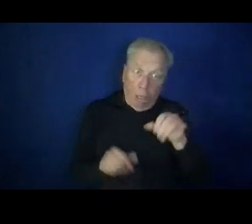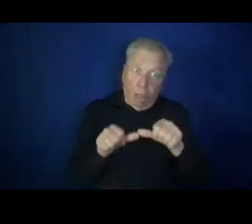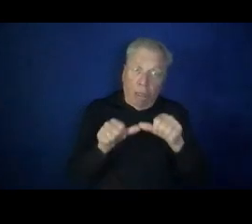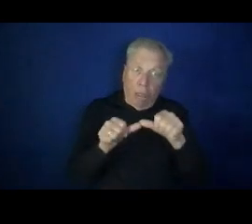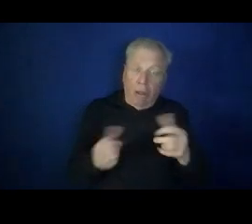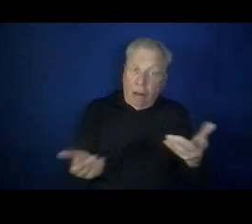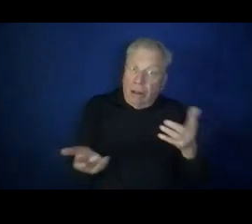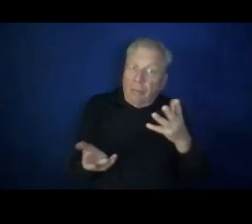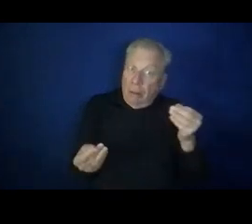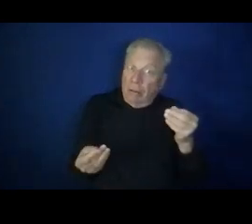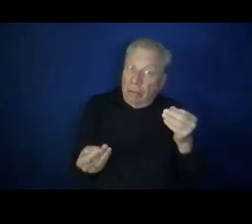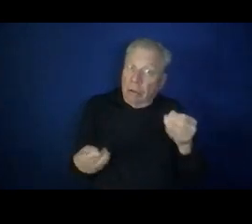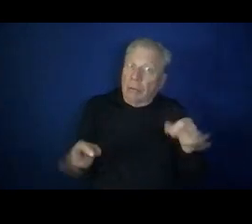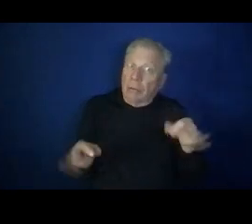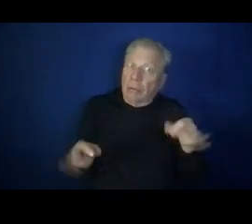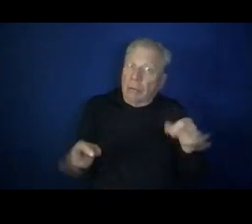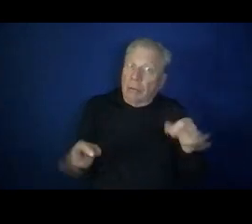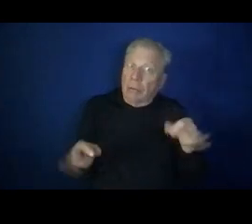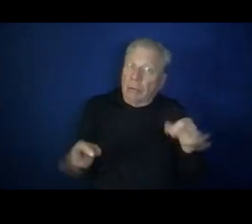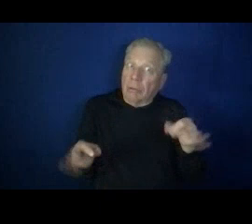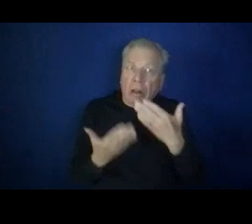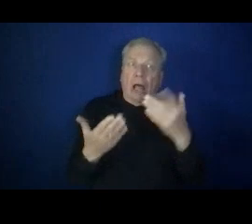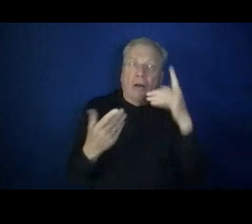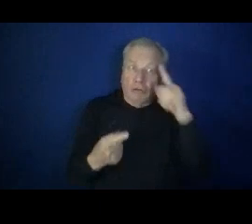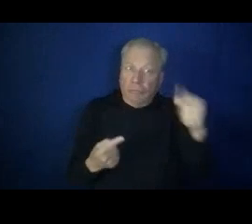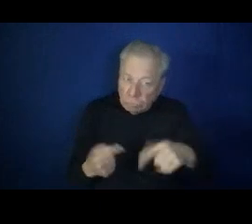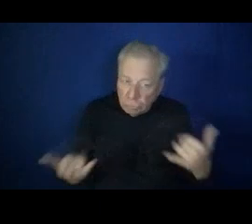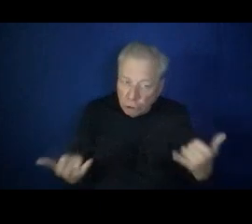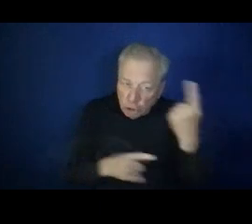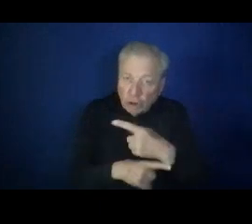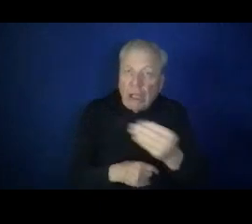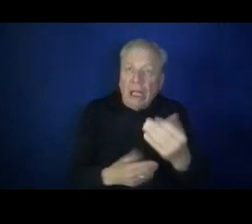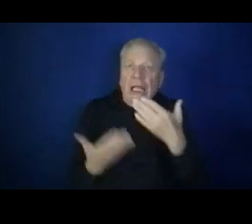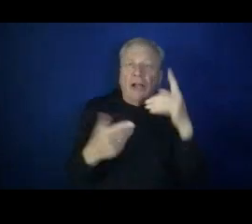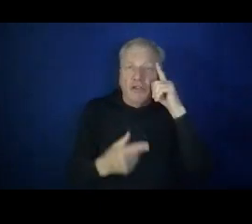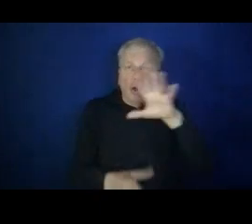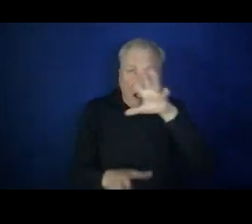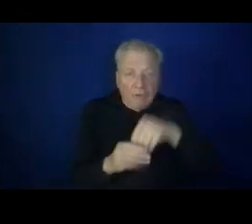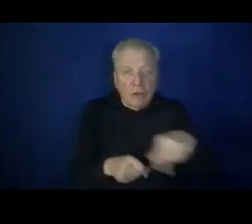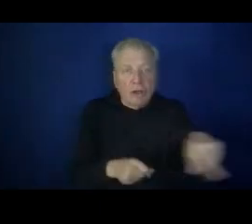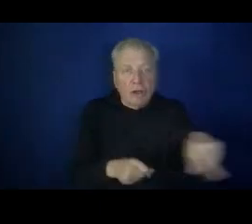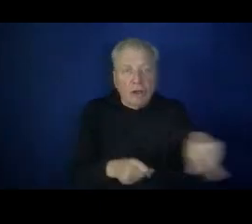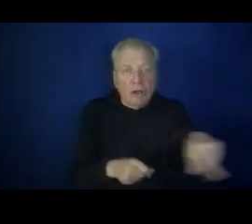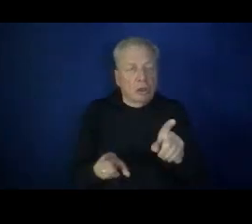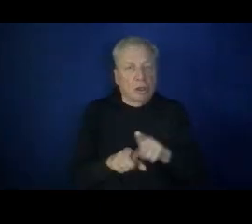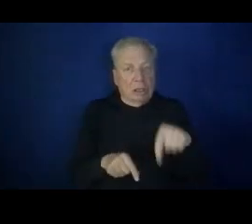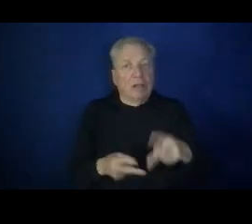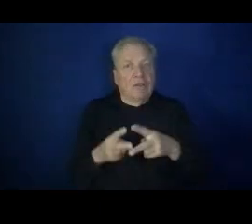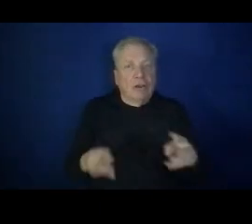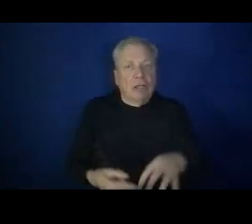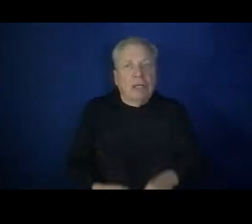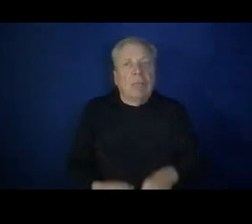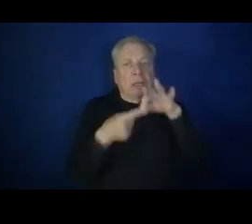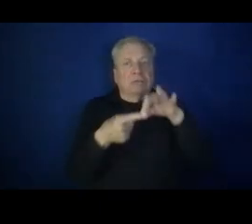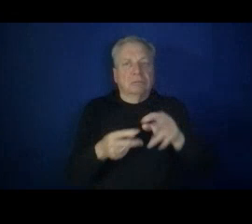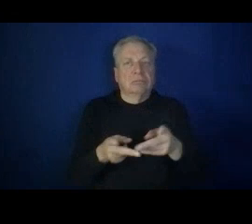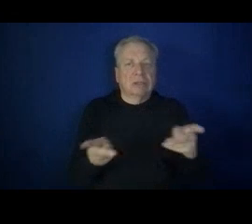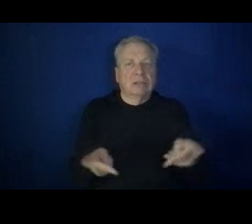So thank you. Thank you for being here today, and thank you for everything you do in this very special place.